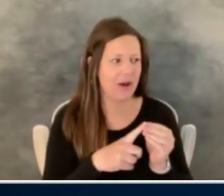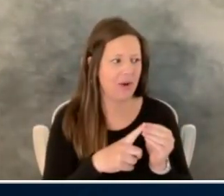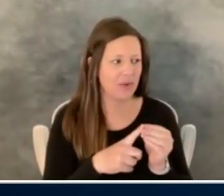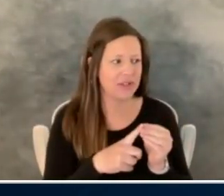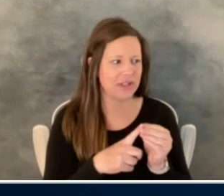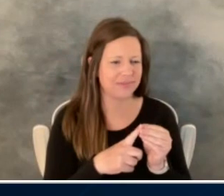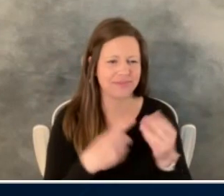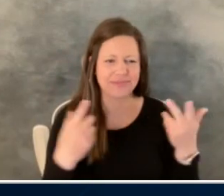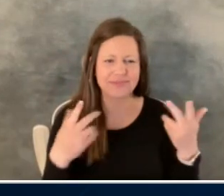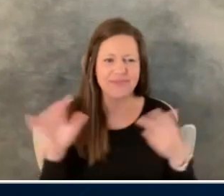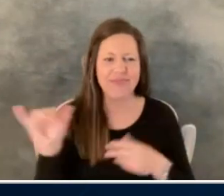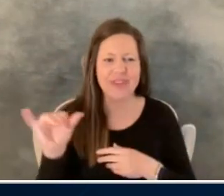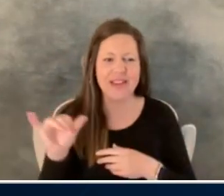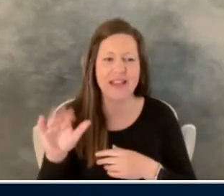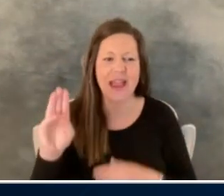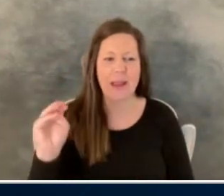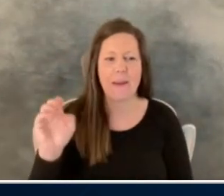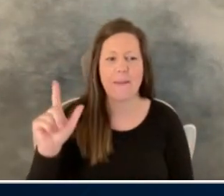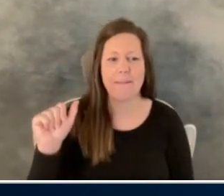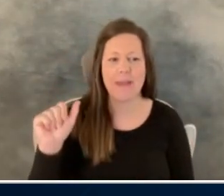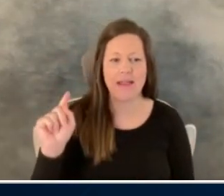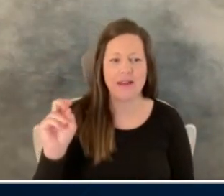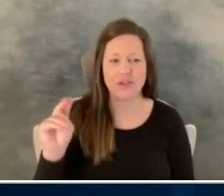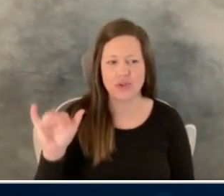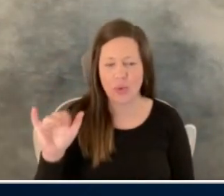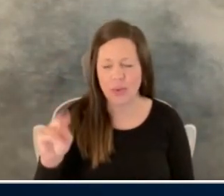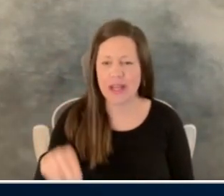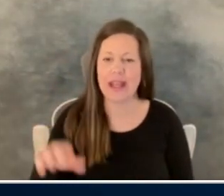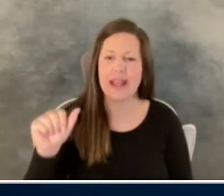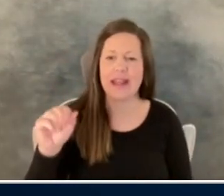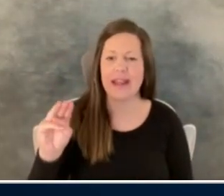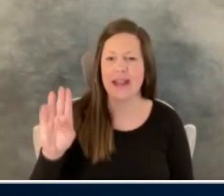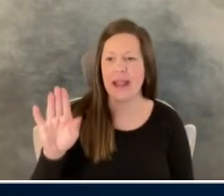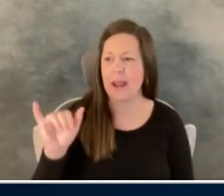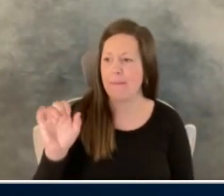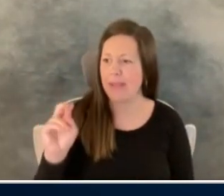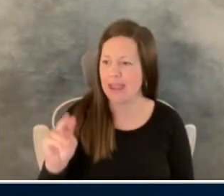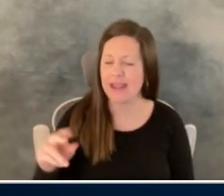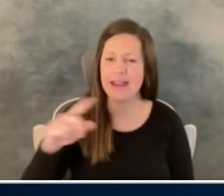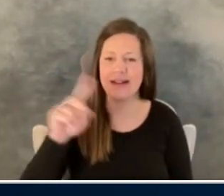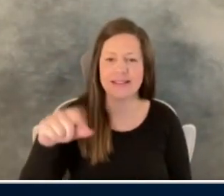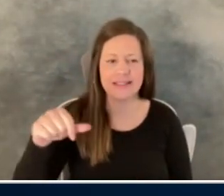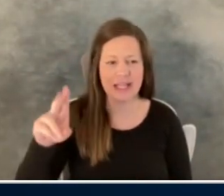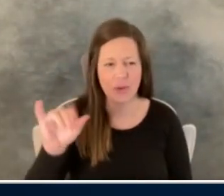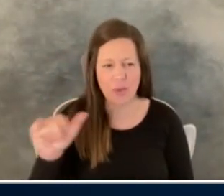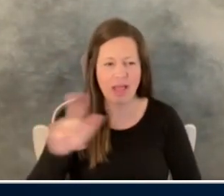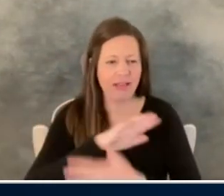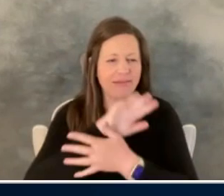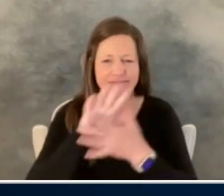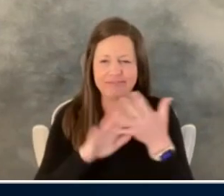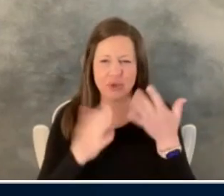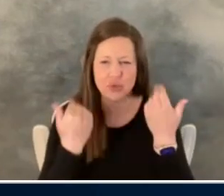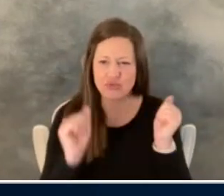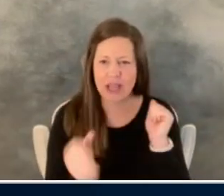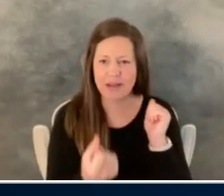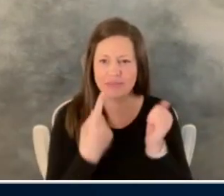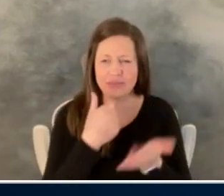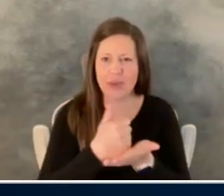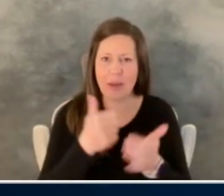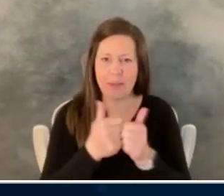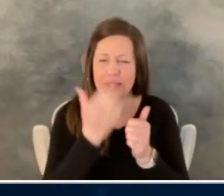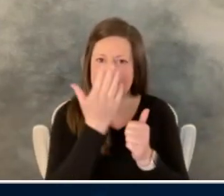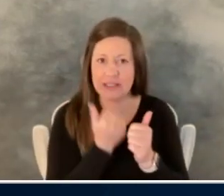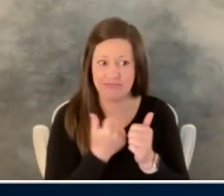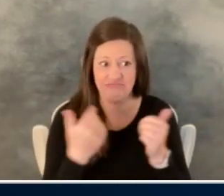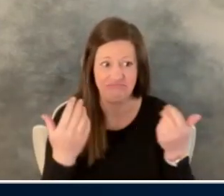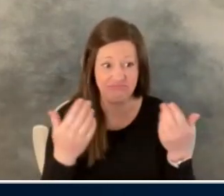melatonin, magnesium, Ambien, ZzzQuil. So does it make sense to try those things, or are there any people who shouldn't be trying